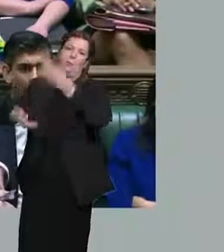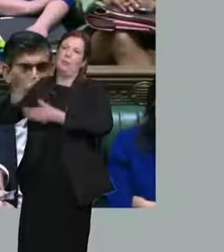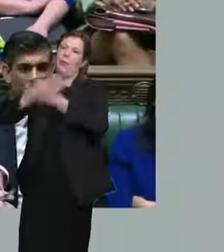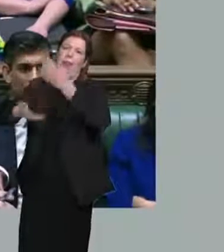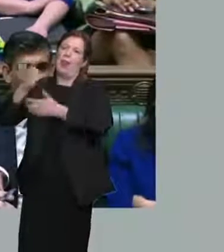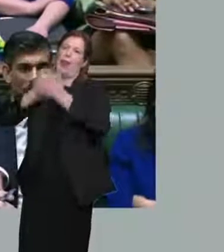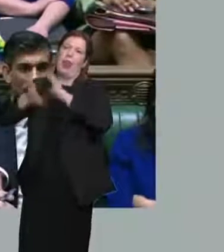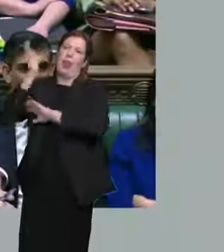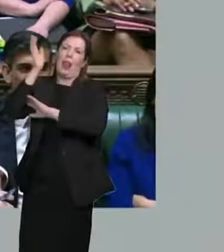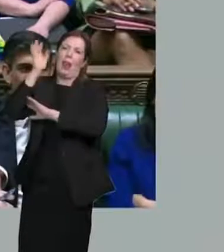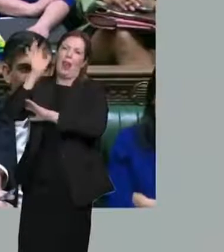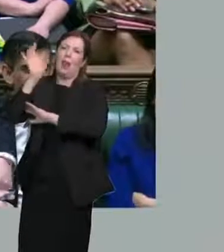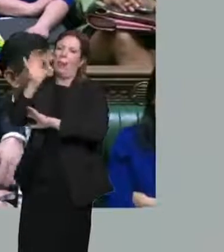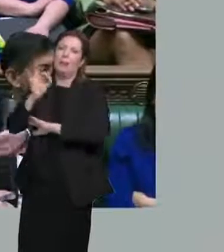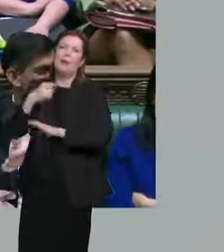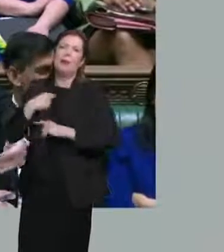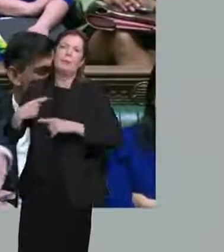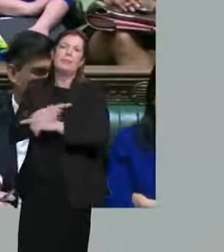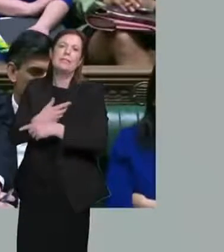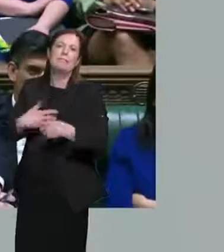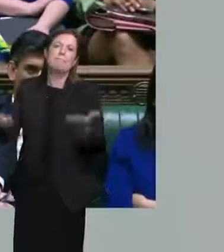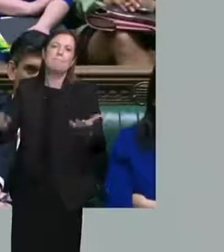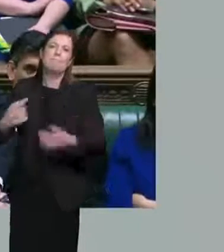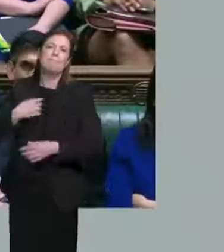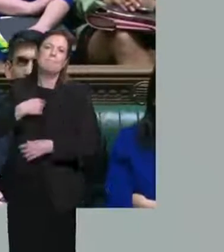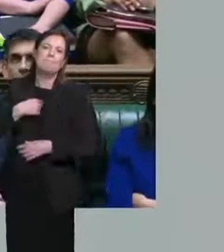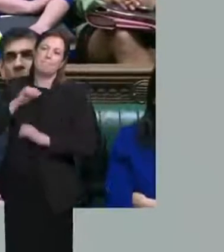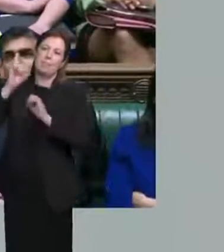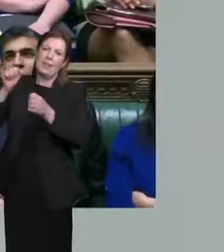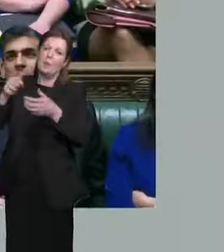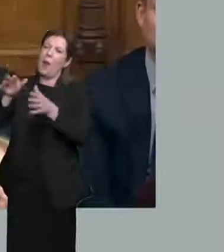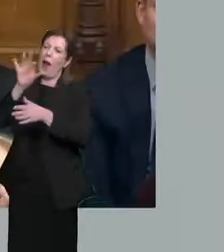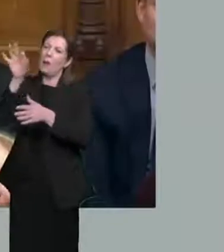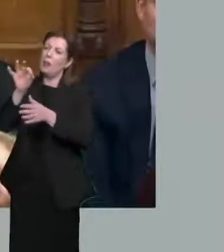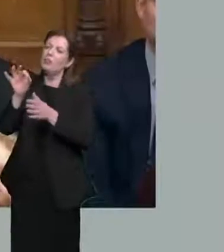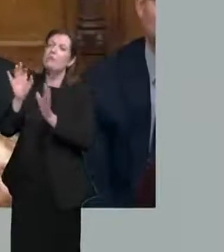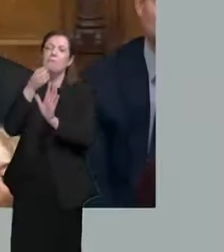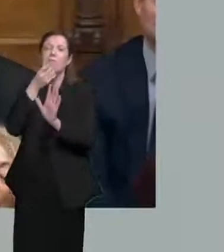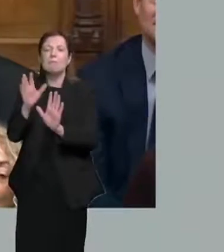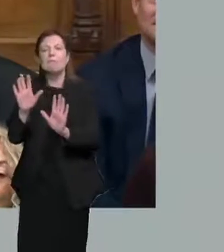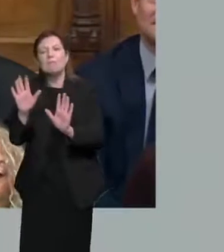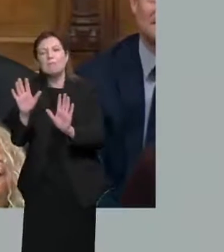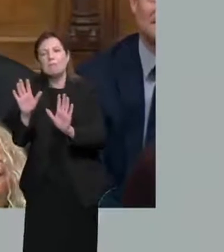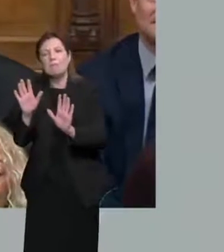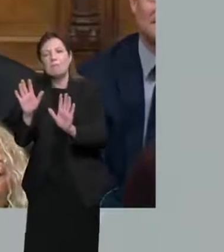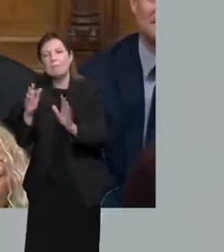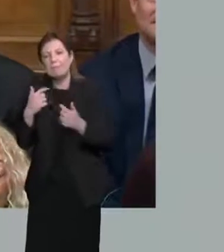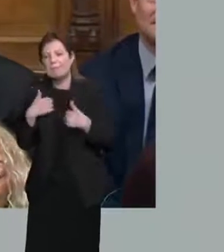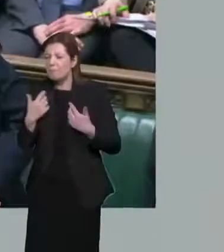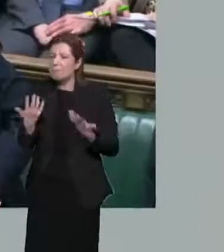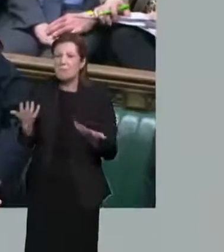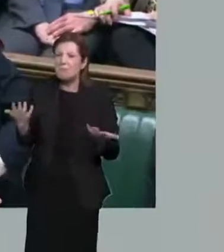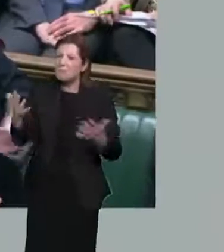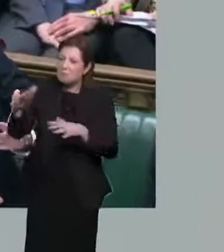confected questions. I admire his style, Mr. Speaker. I'm afraid I simply failed to detect